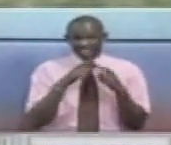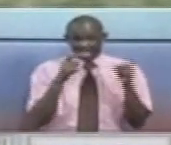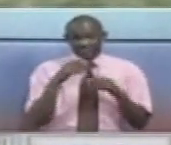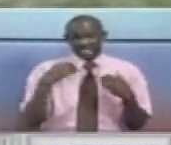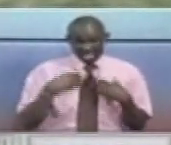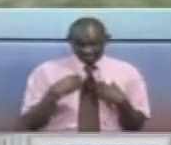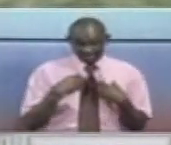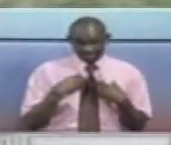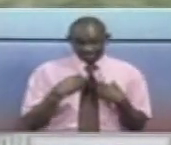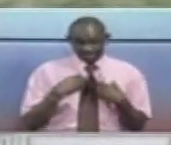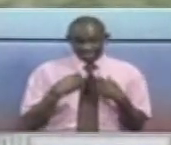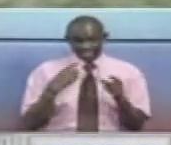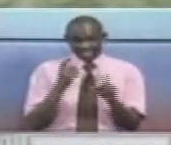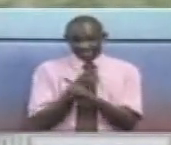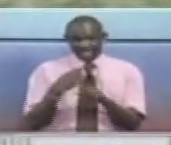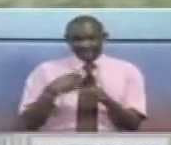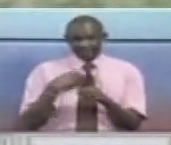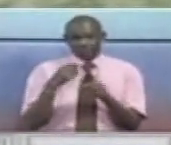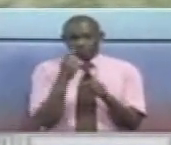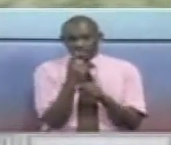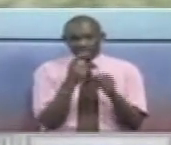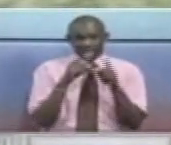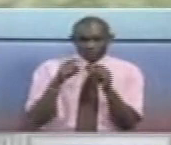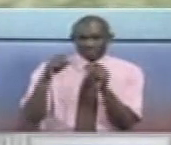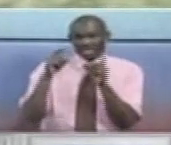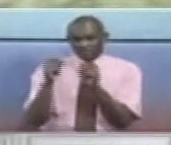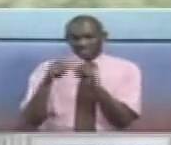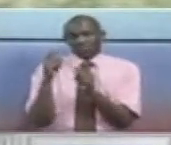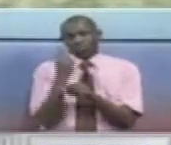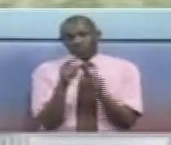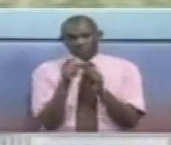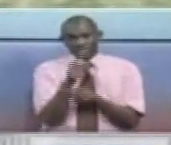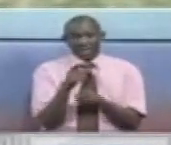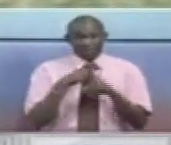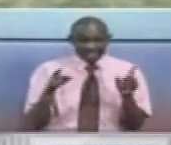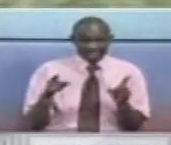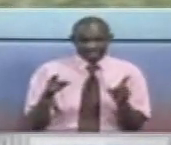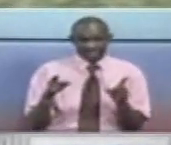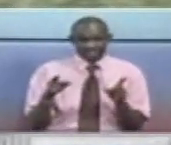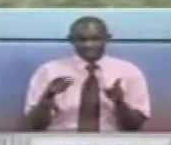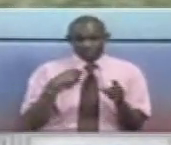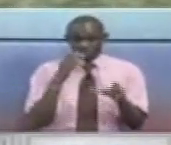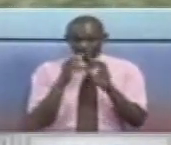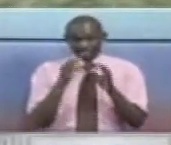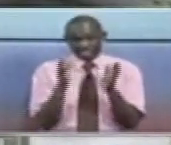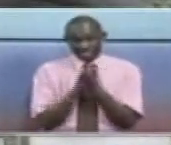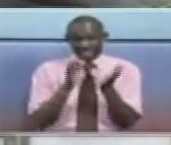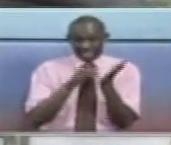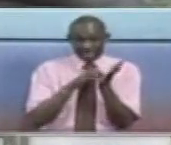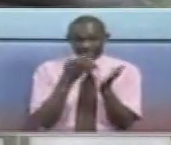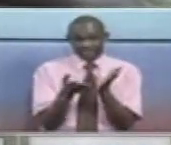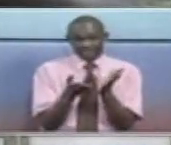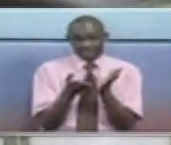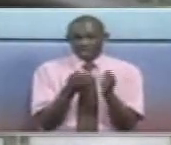that's neologism. Neologism is a one cloning of ones, but we communicate with them with Gikamba.